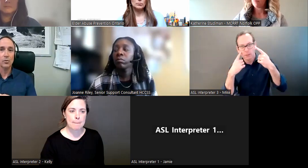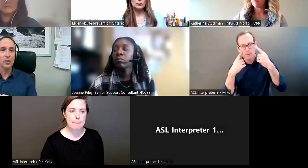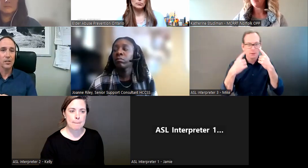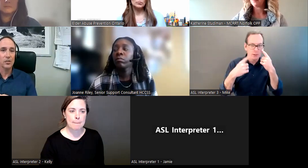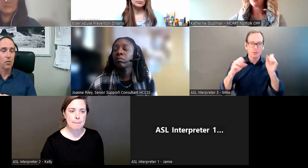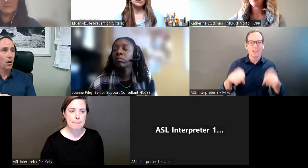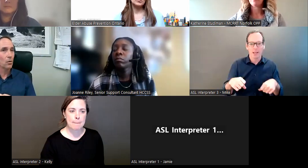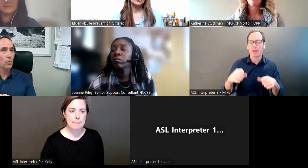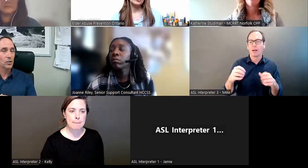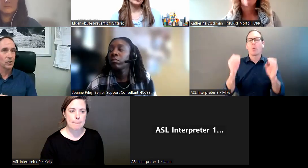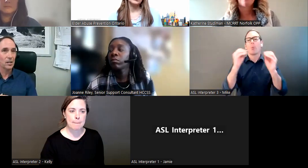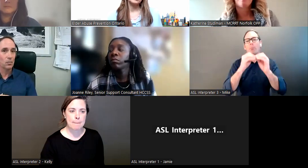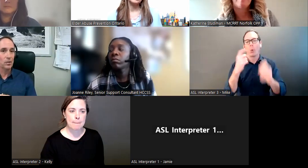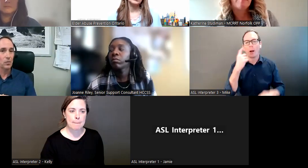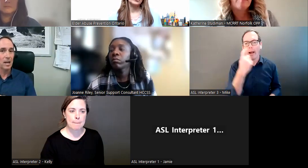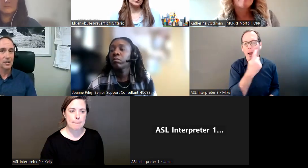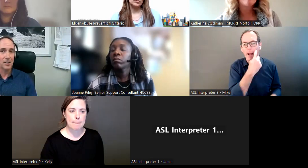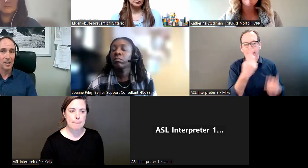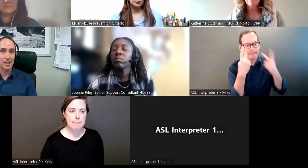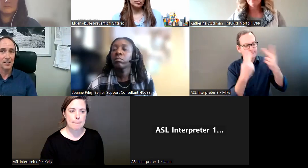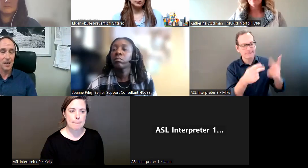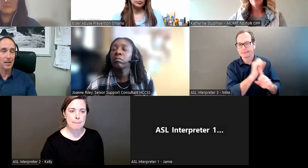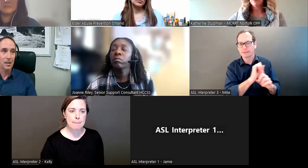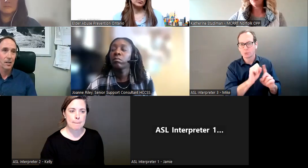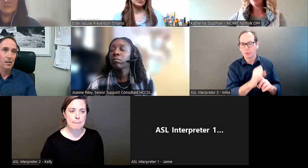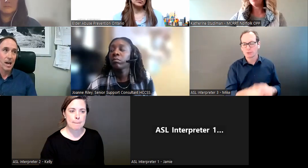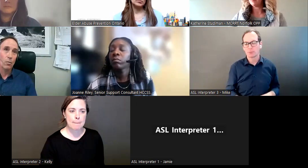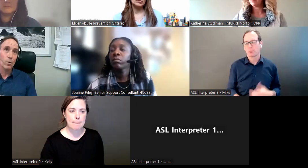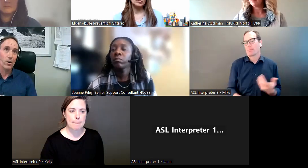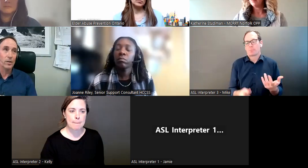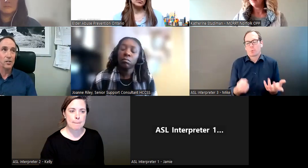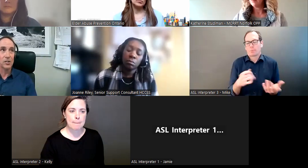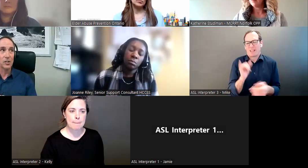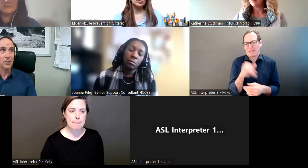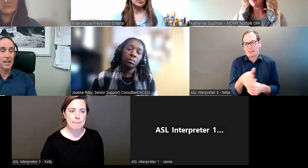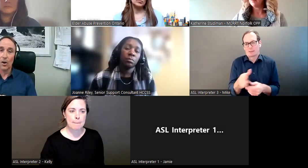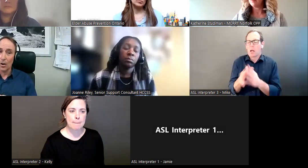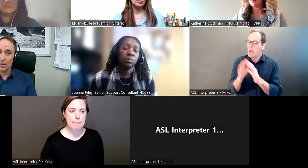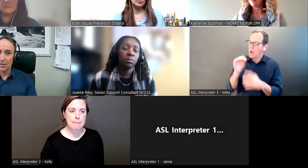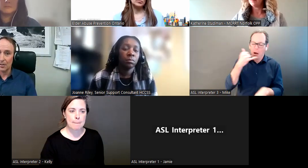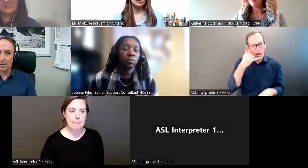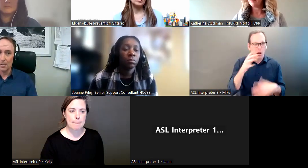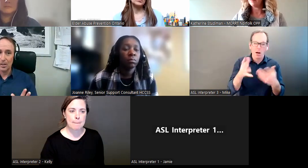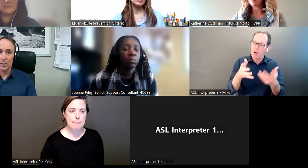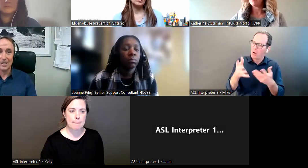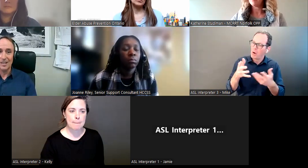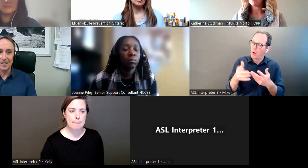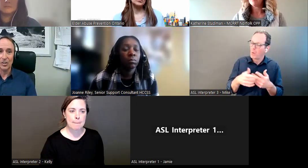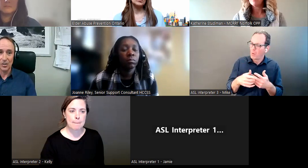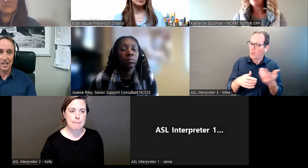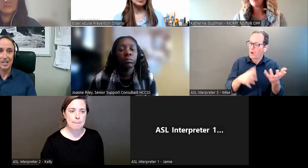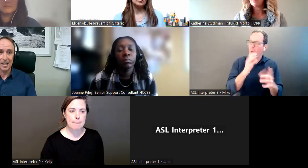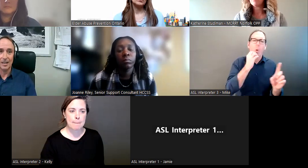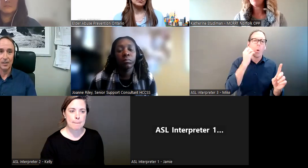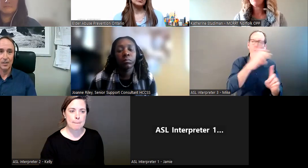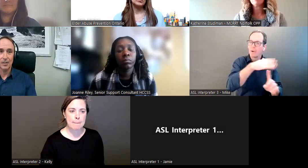So those things are all questions that we do ask in intake. Now, we don't necessarily get all of this information in the